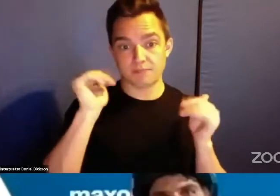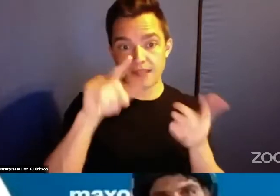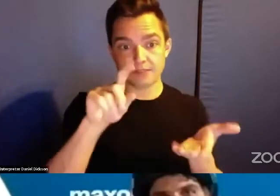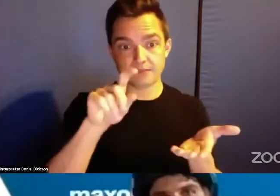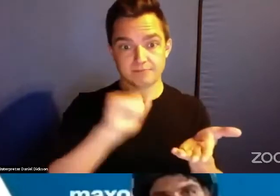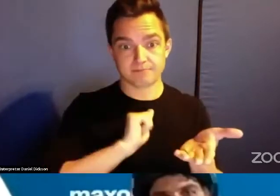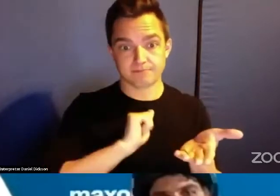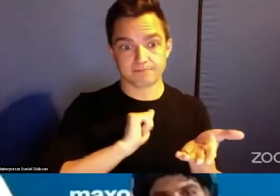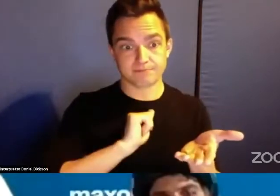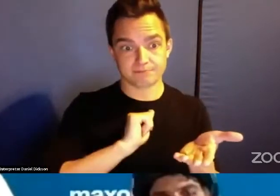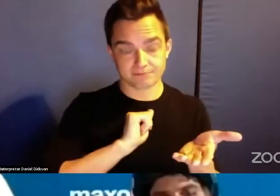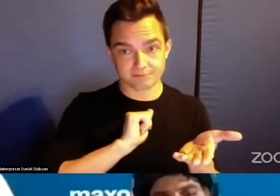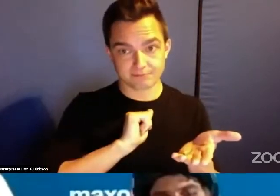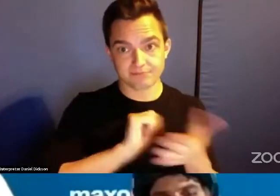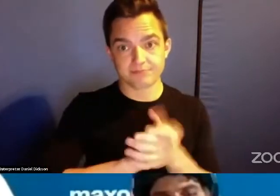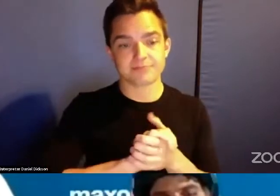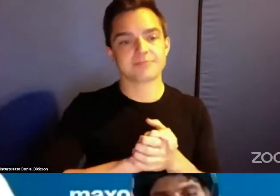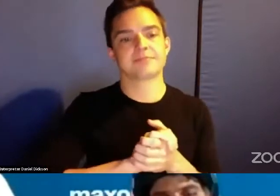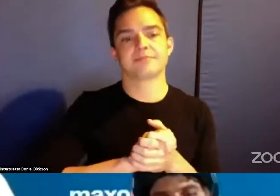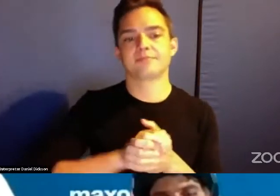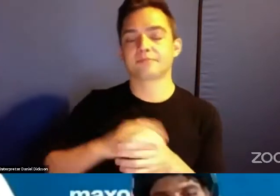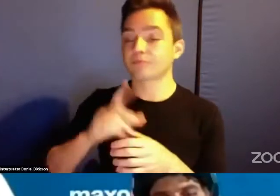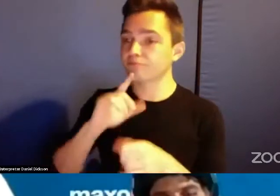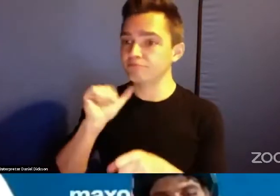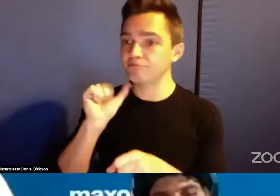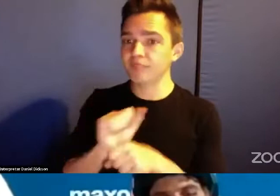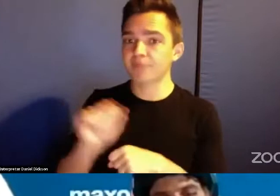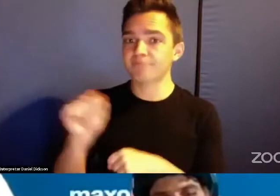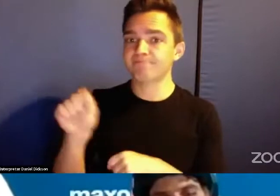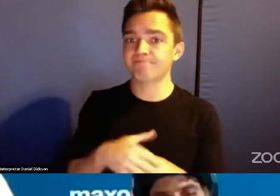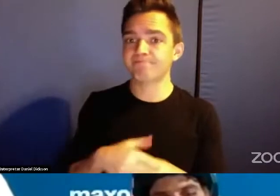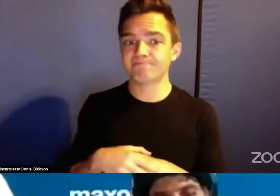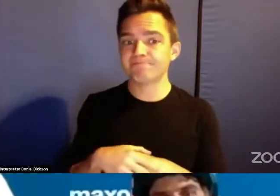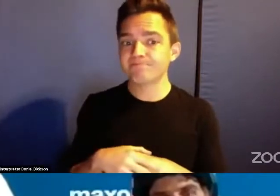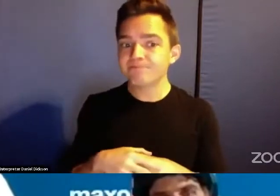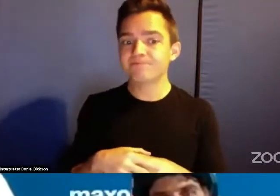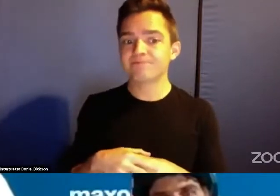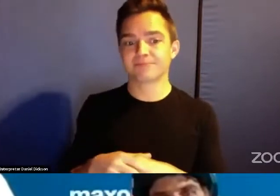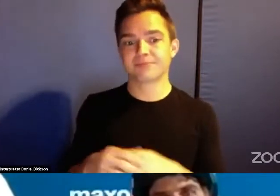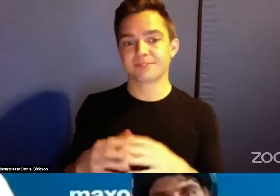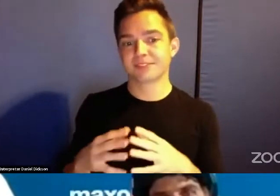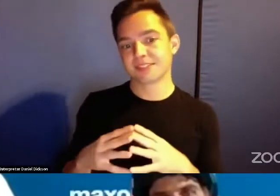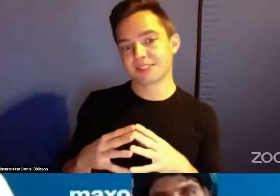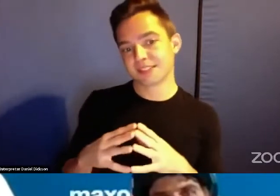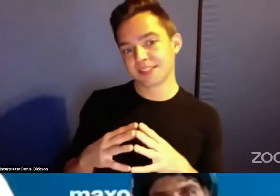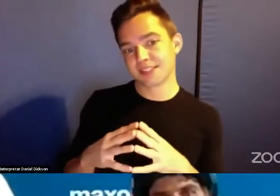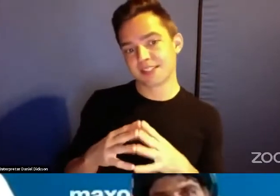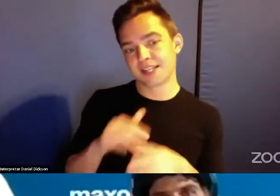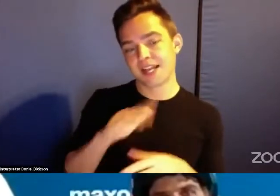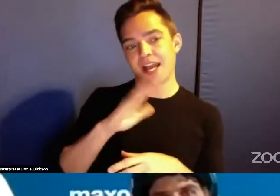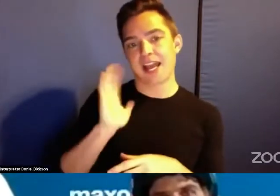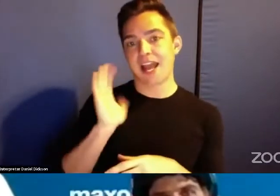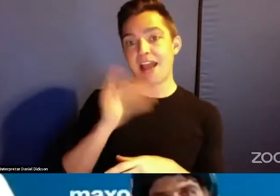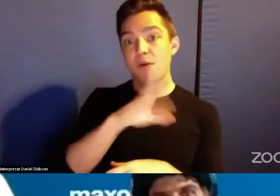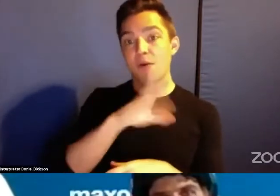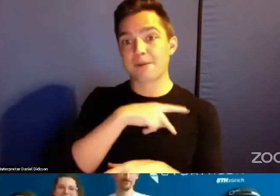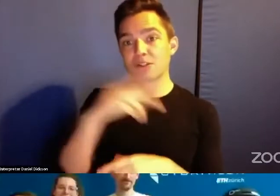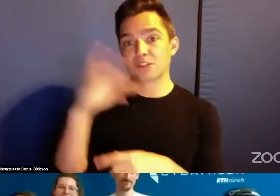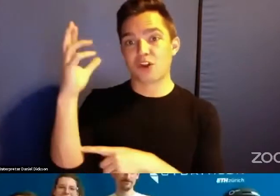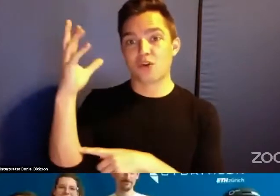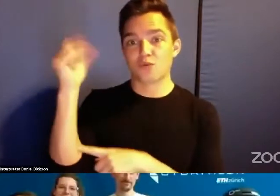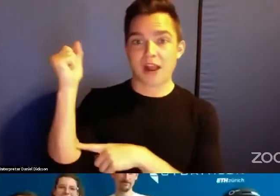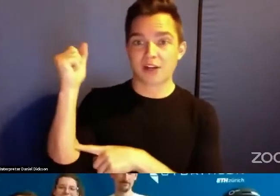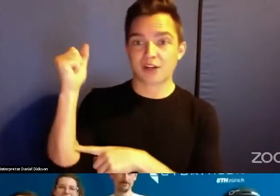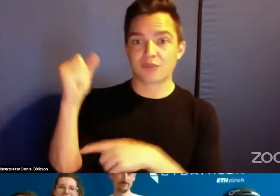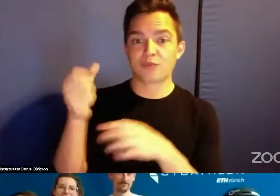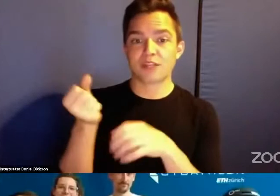Absolutely. What better to wish for than our personal record? Rolf broke his own record in this race. And it seems to be the team plan